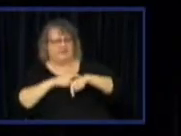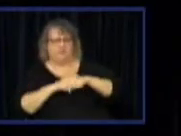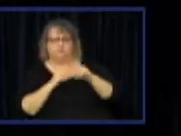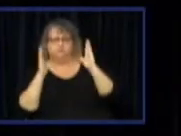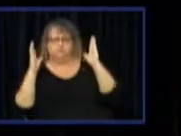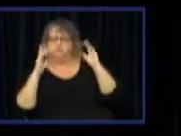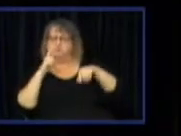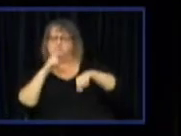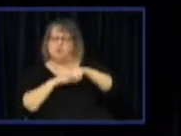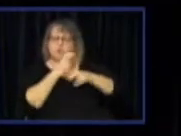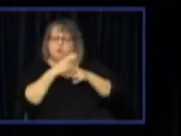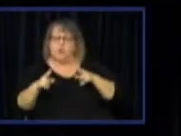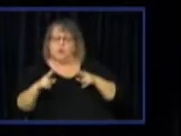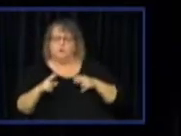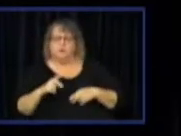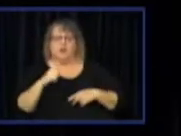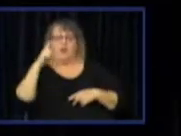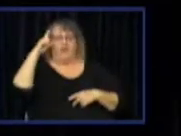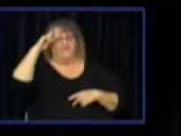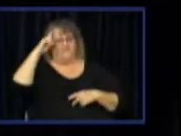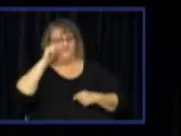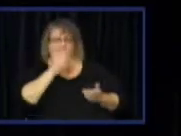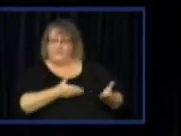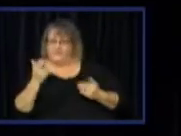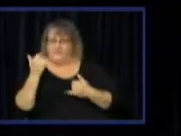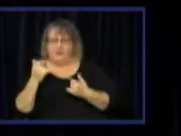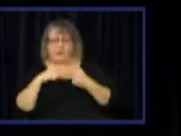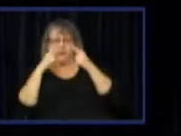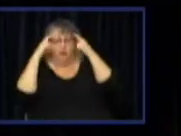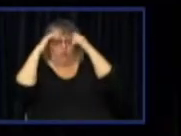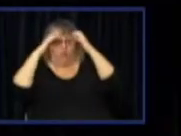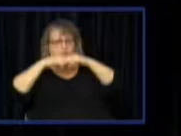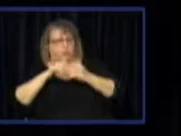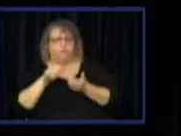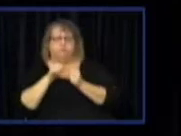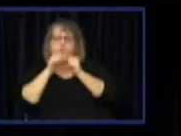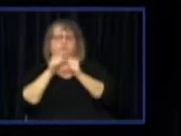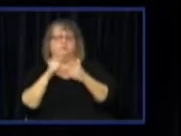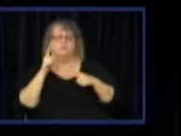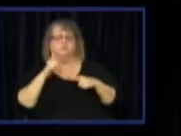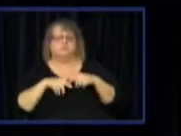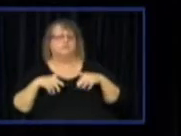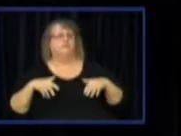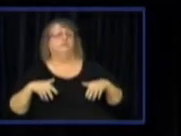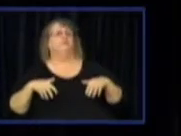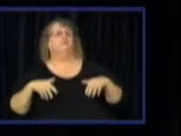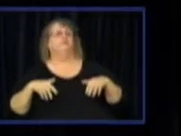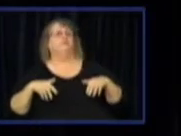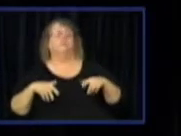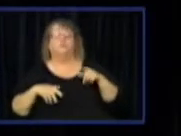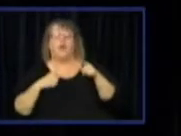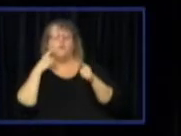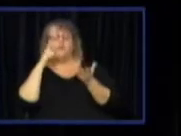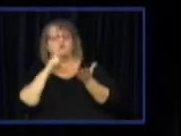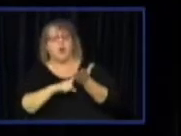short, because permanent injury begins to set in even within minutes. And that's why it's important that if you recognize the signs and symptoms